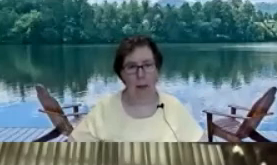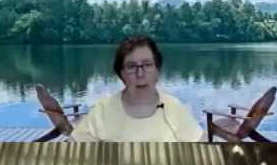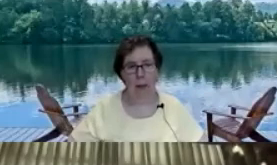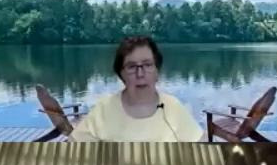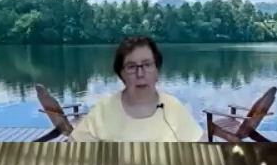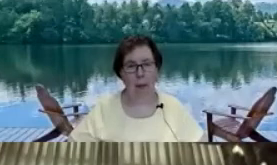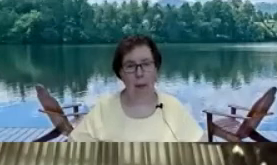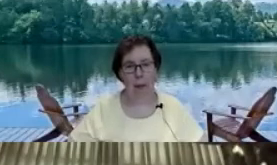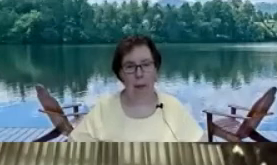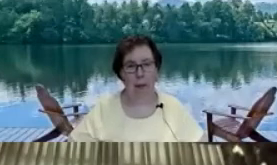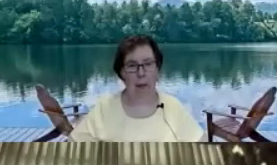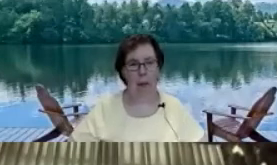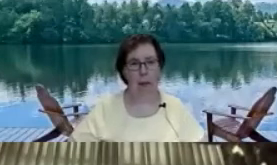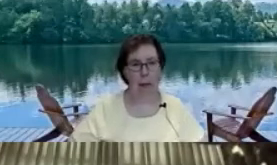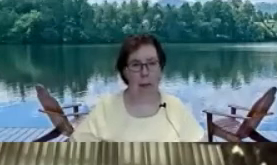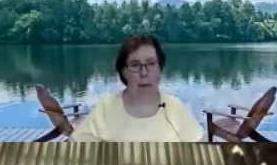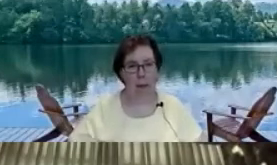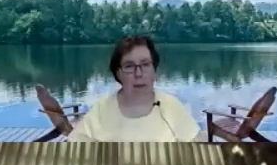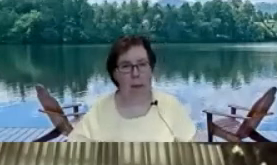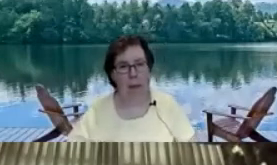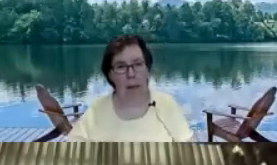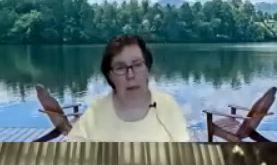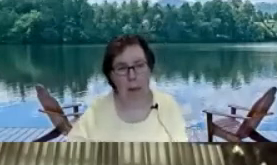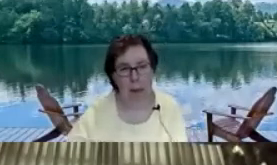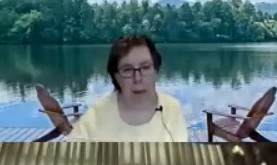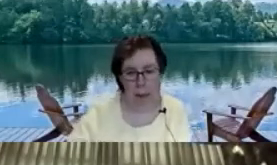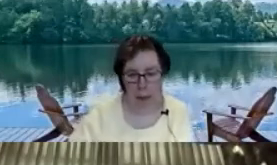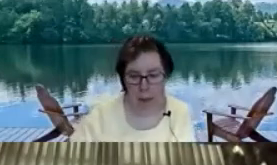Any last comments or questions on this one?